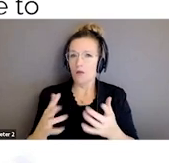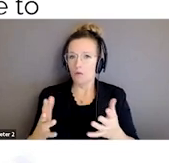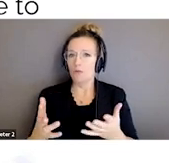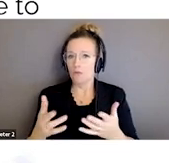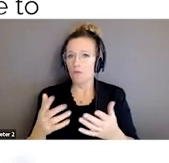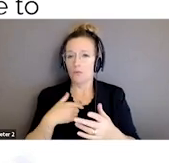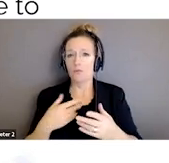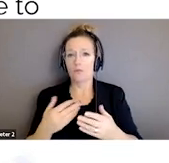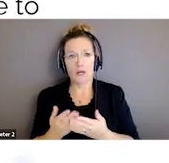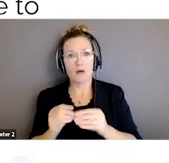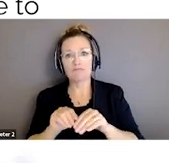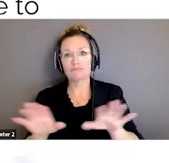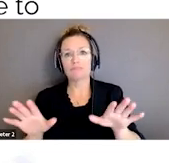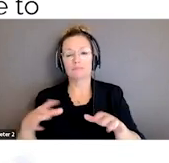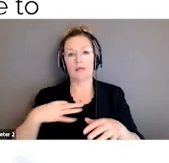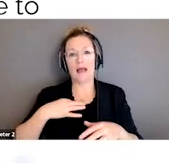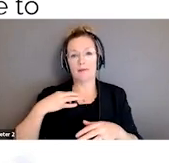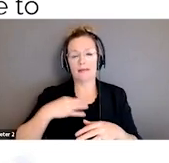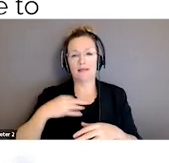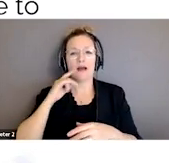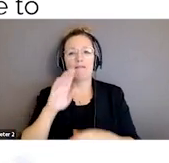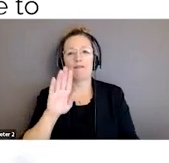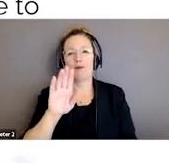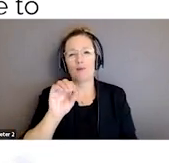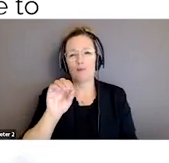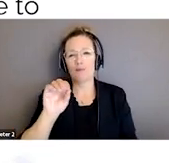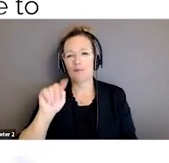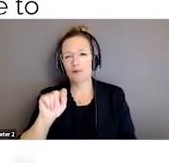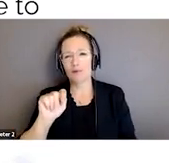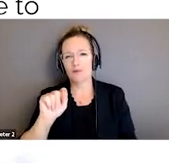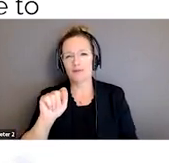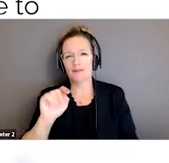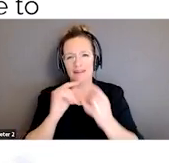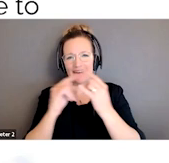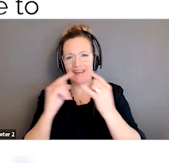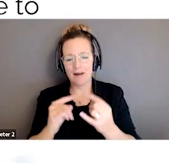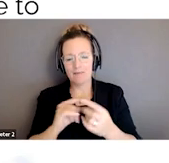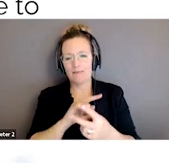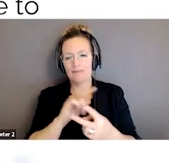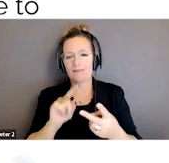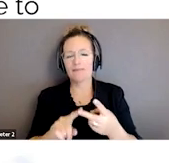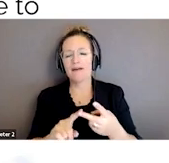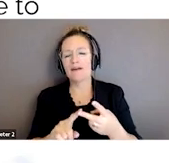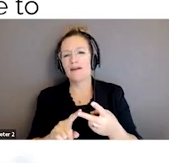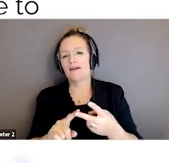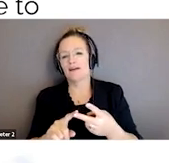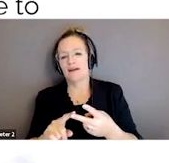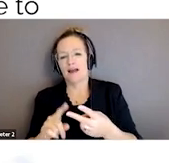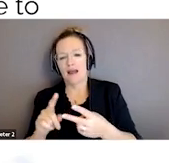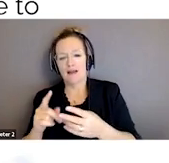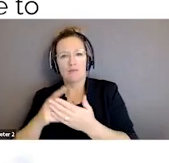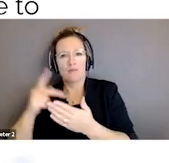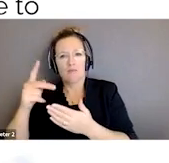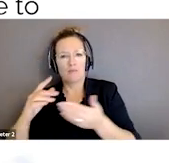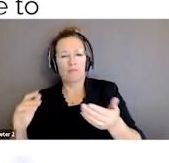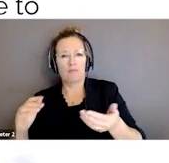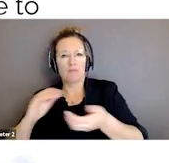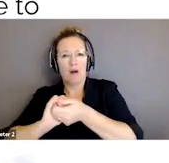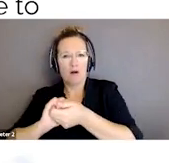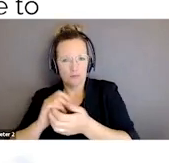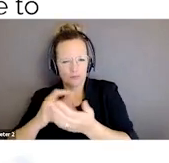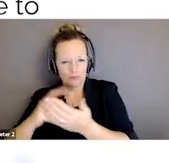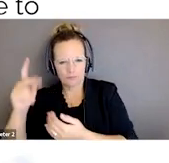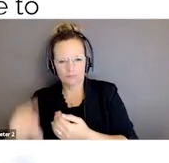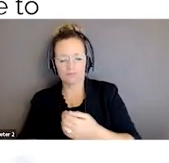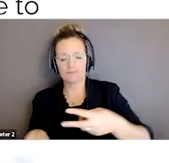applications. So we have our IP Bootcamp and our partner program. The IP Bootcamp, the main difference that I